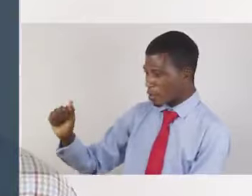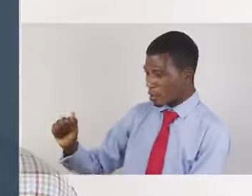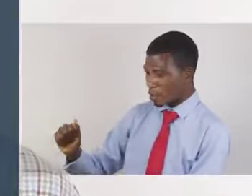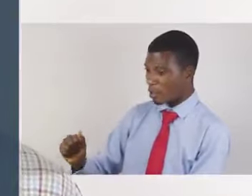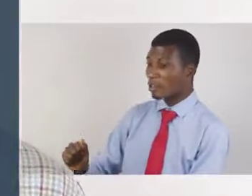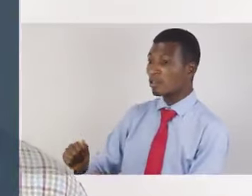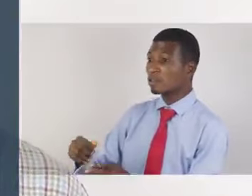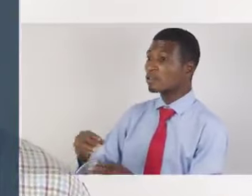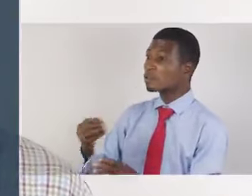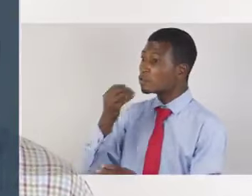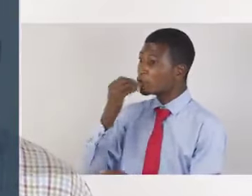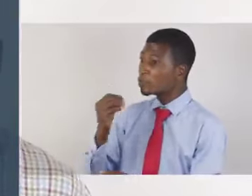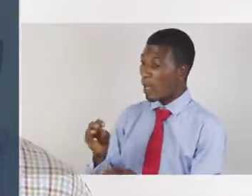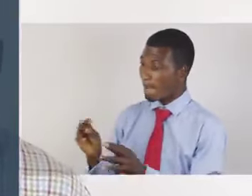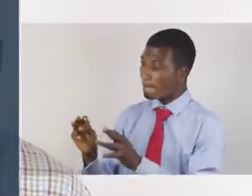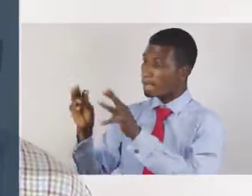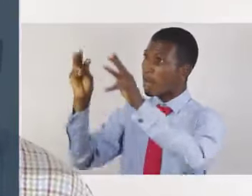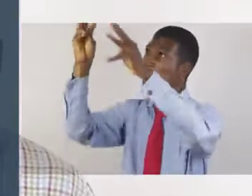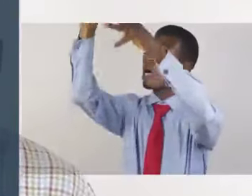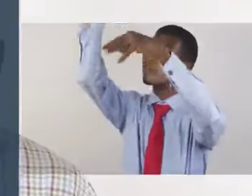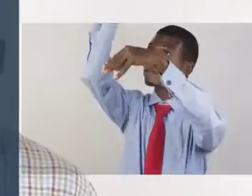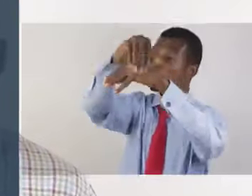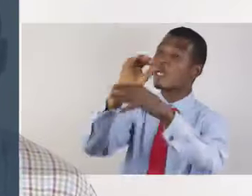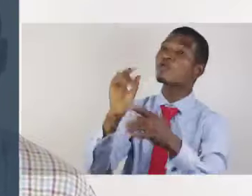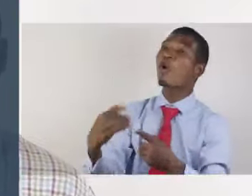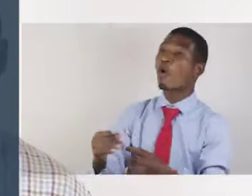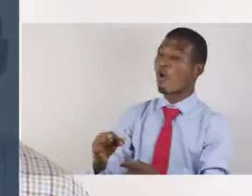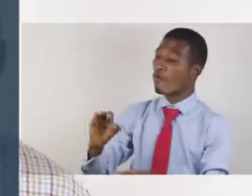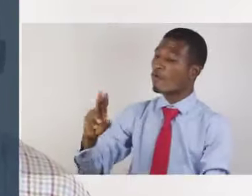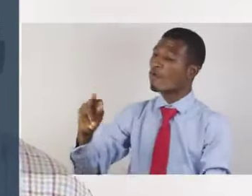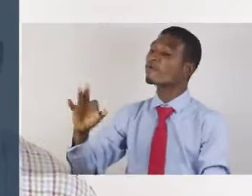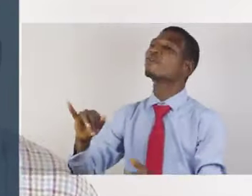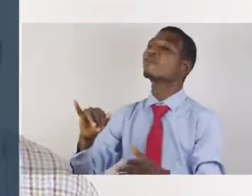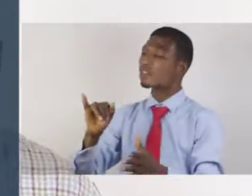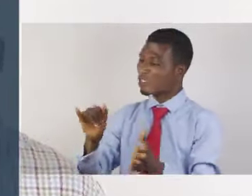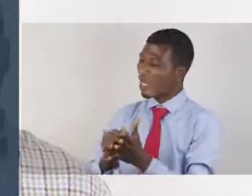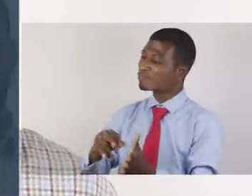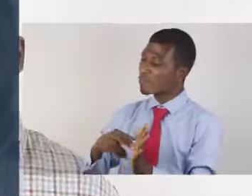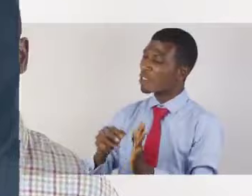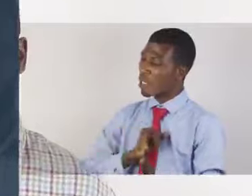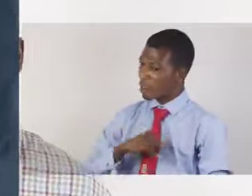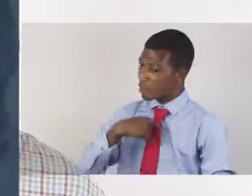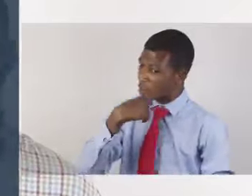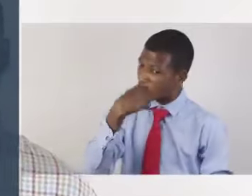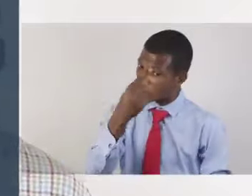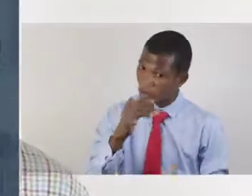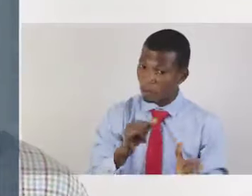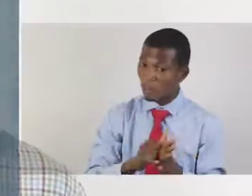emphasized. So, if I say Tola ate a mountain of fufu,